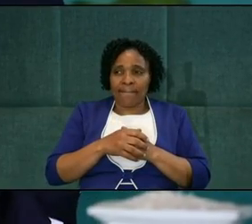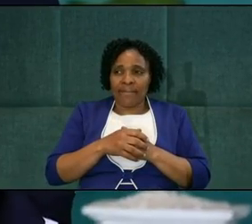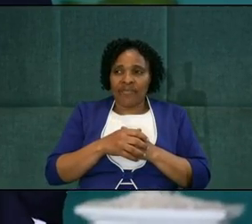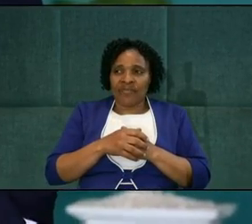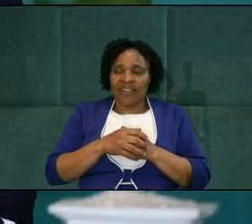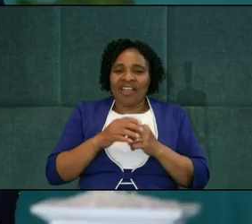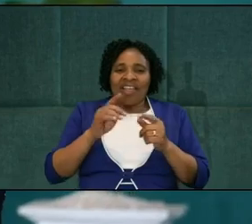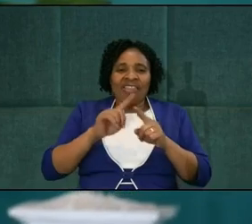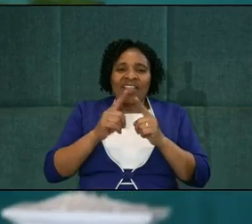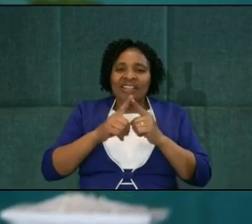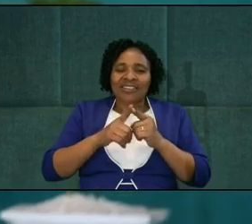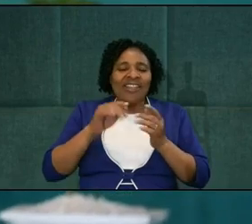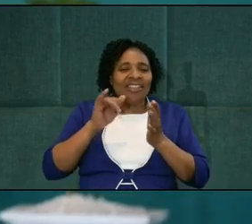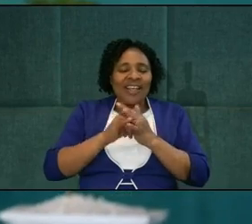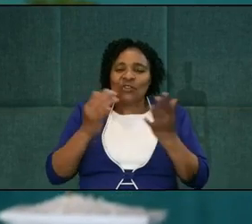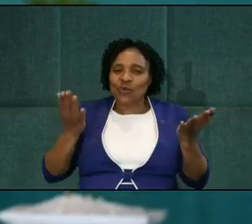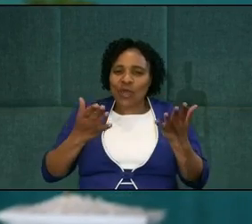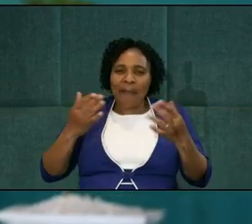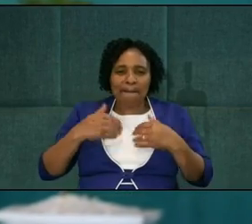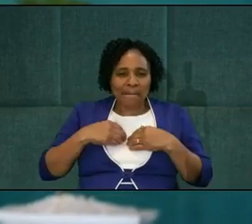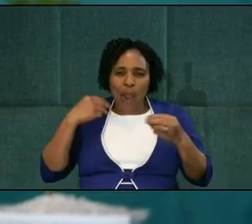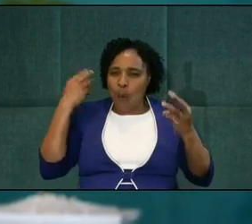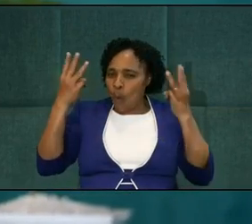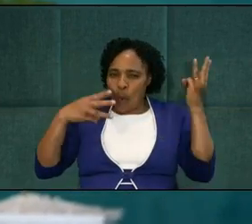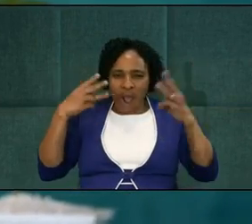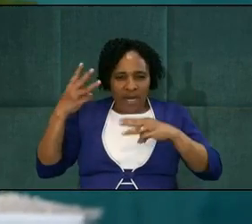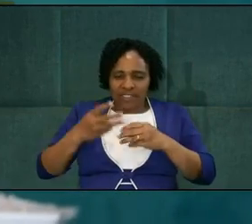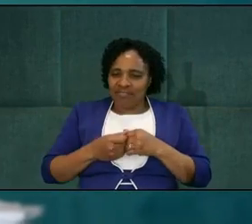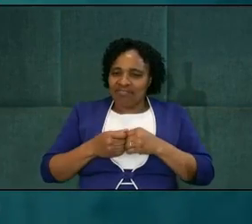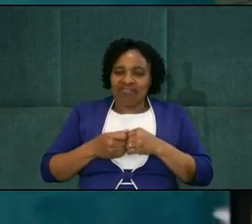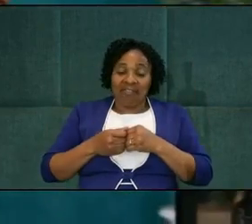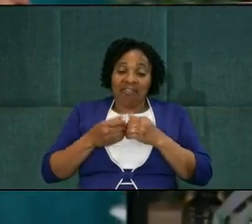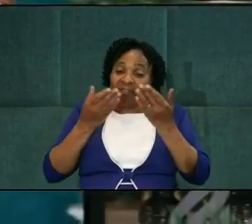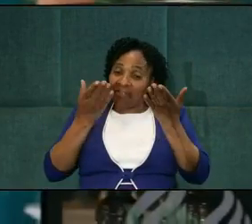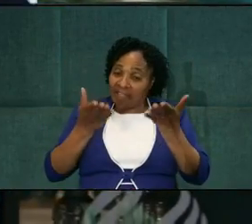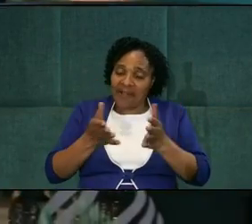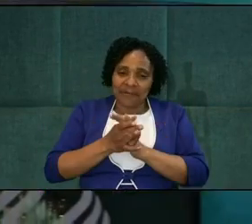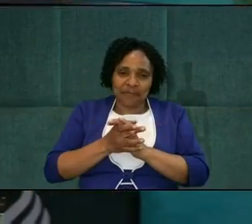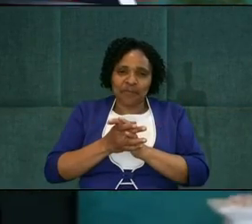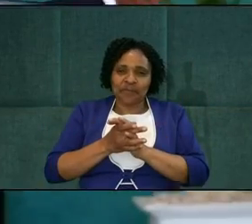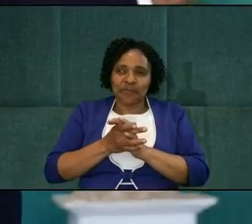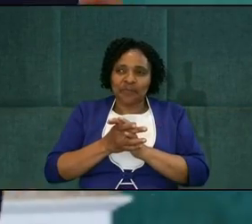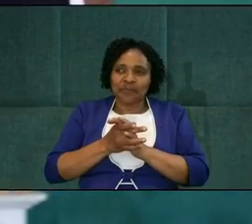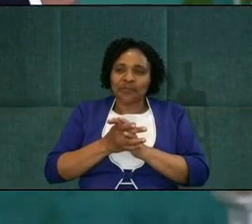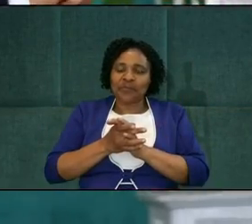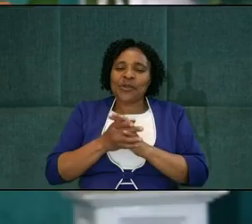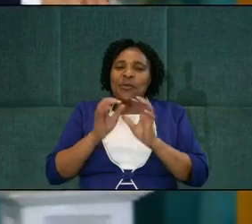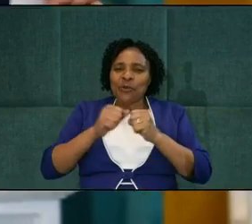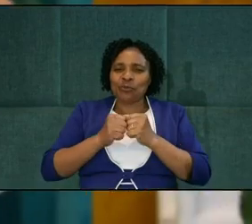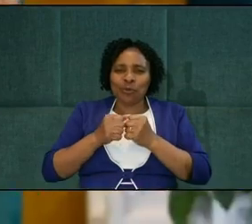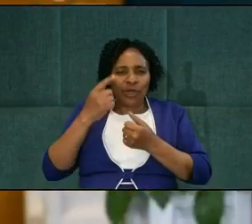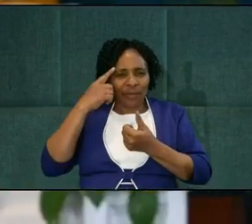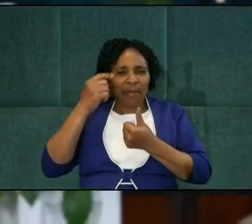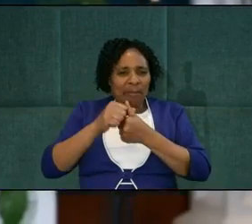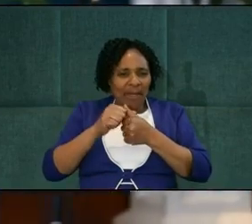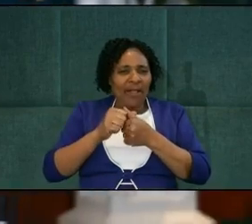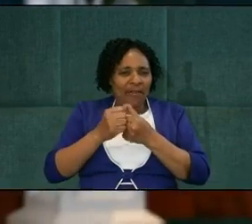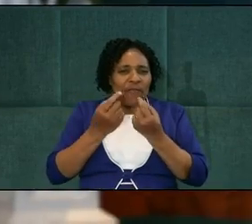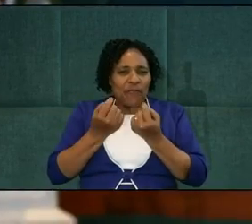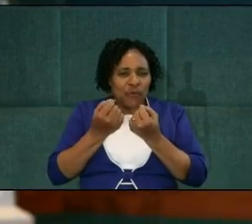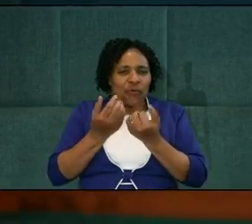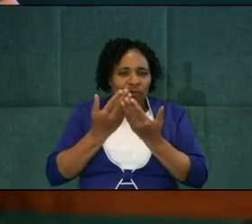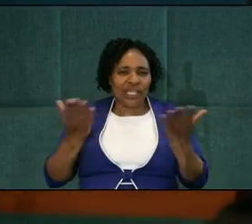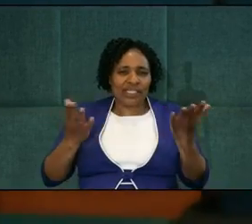then that's where my trouble lies. That's where my worry lies. So come with me. And let's just recap a few things about that